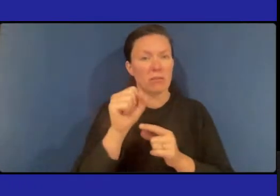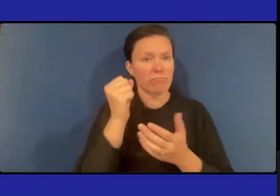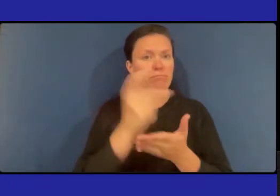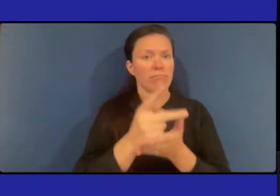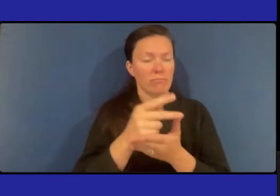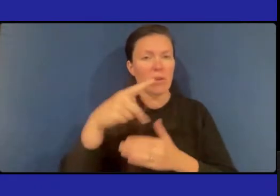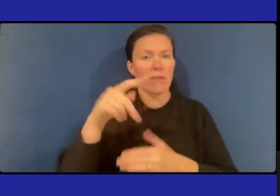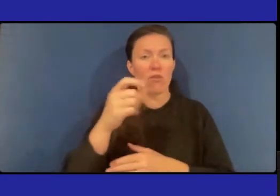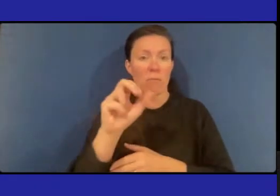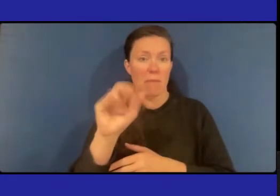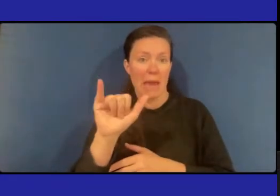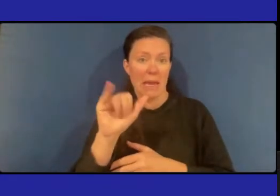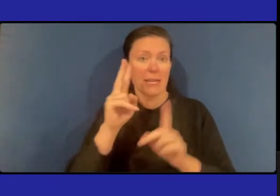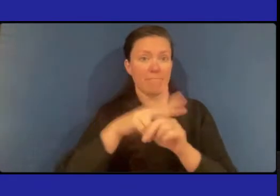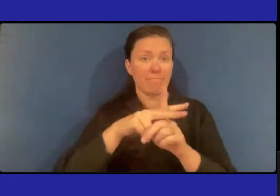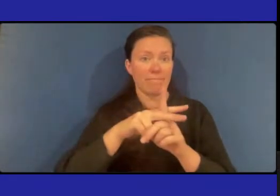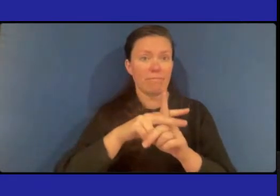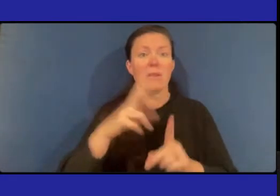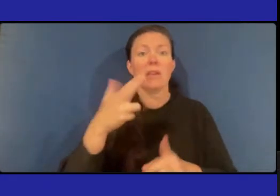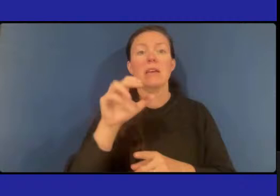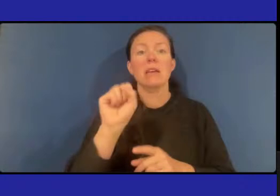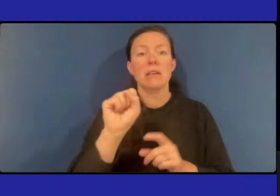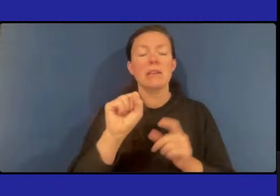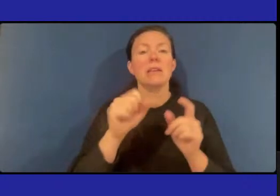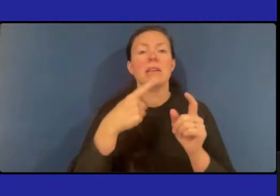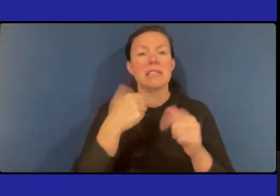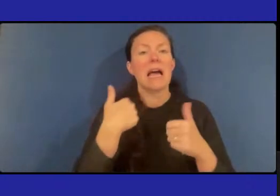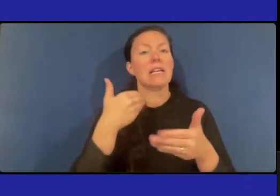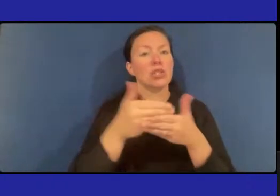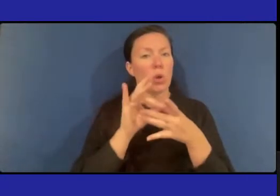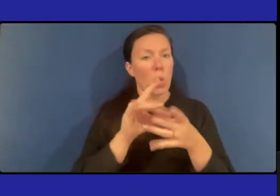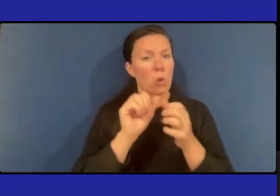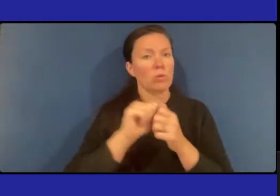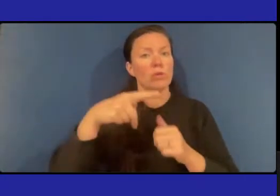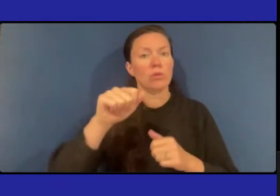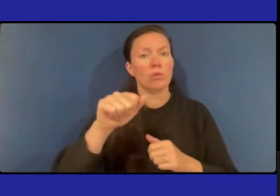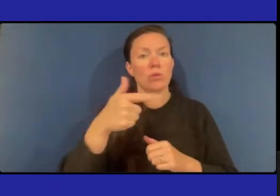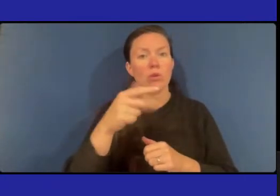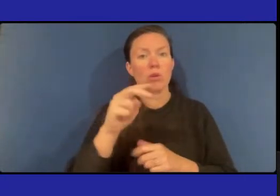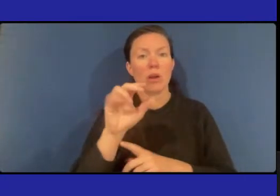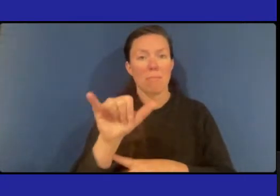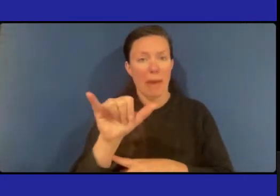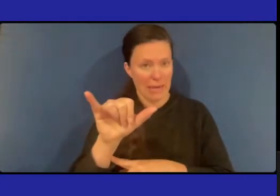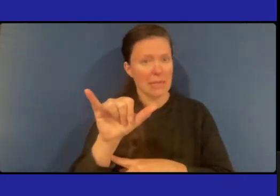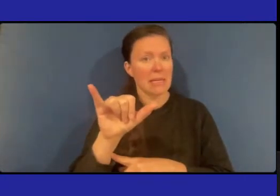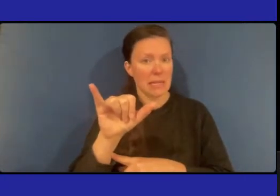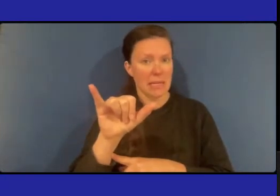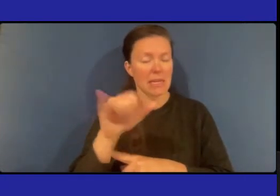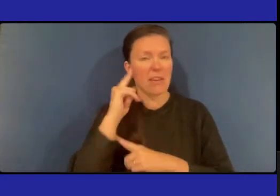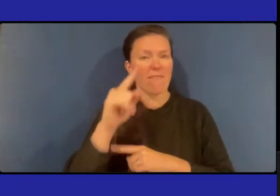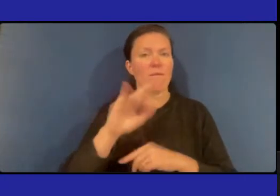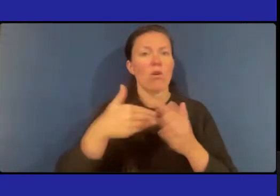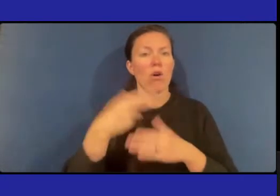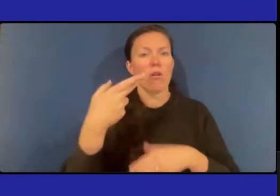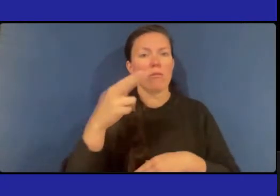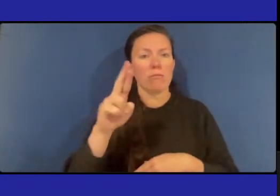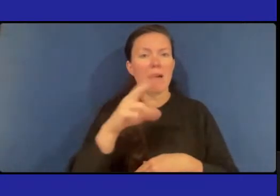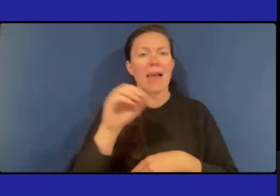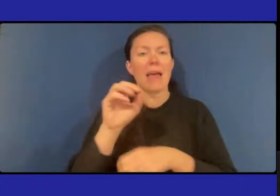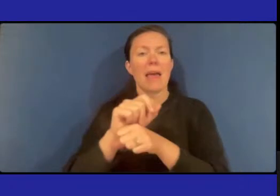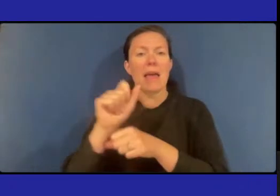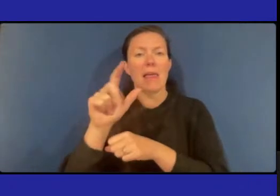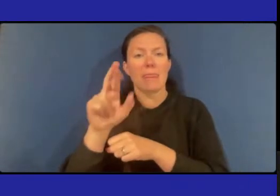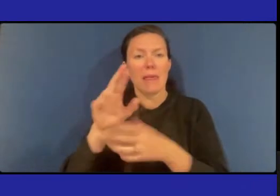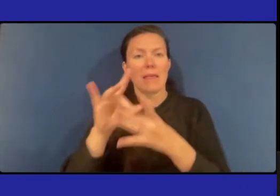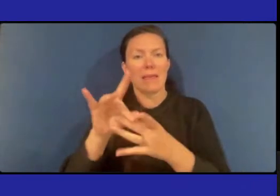implementation. CHS maintains a close relationship with PAGNI for overall human resources and labor relations actions, policies,